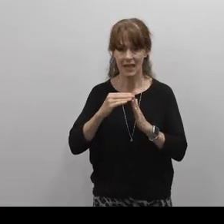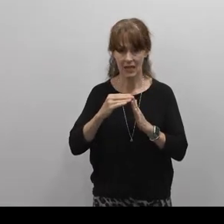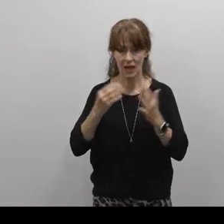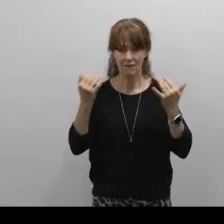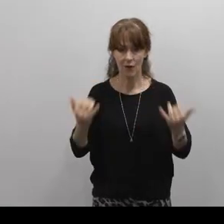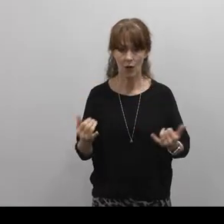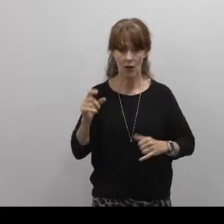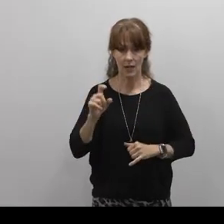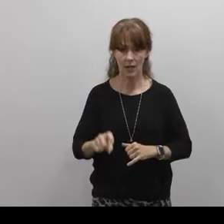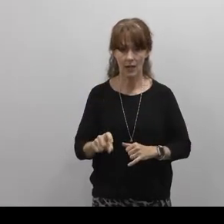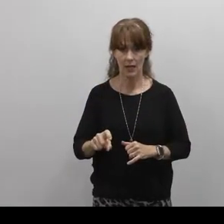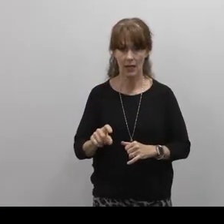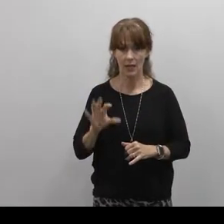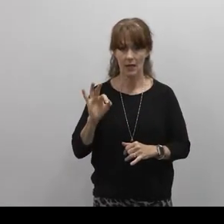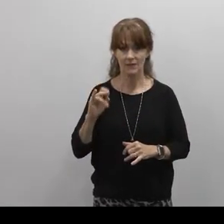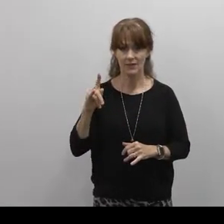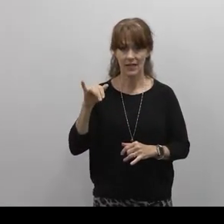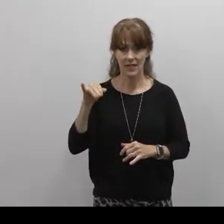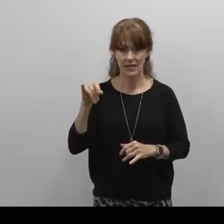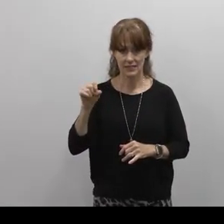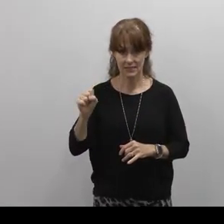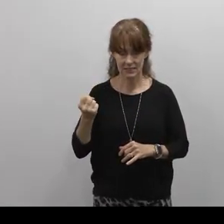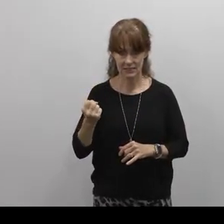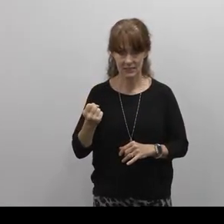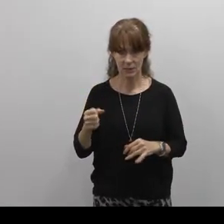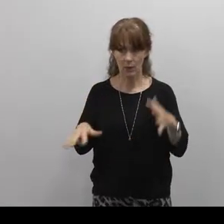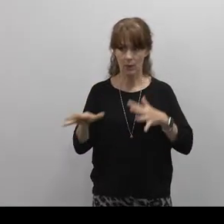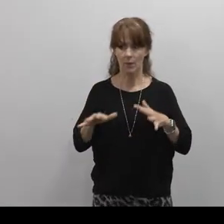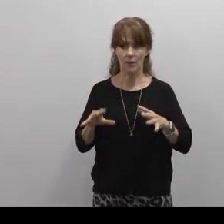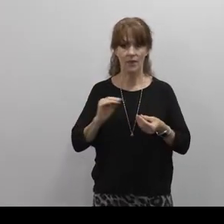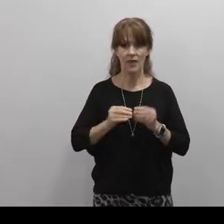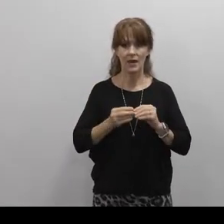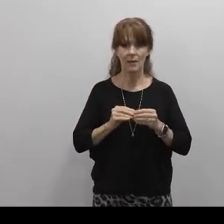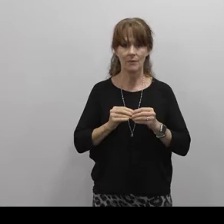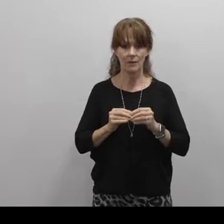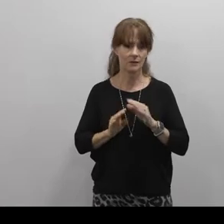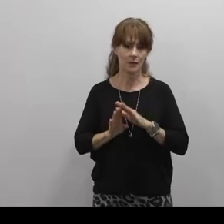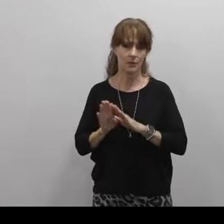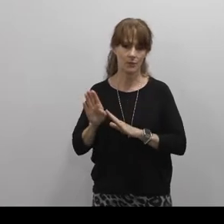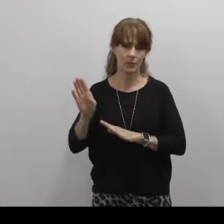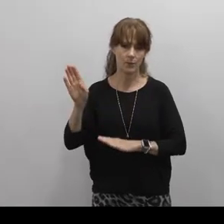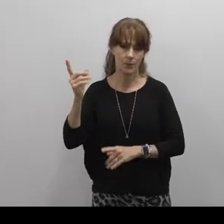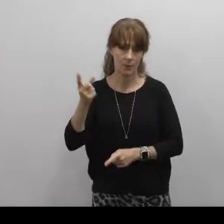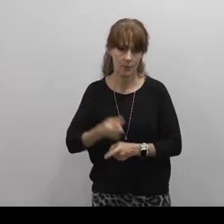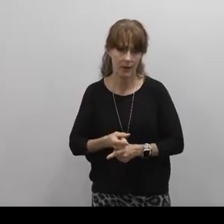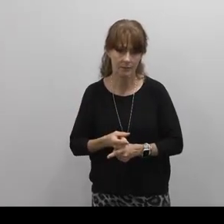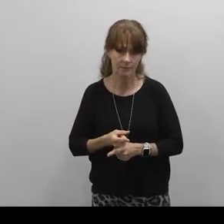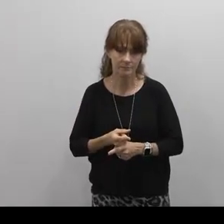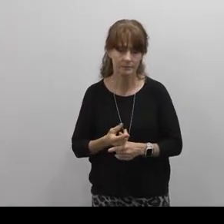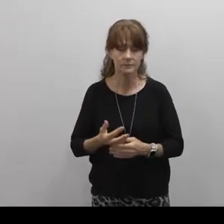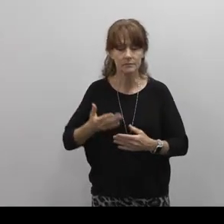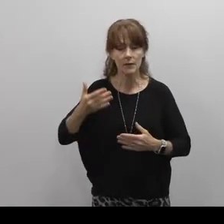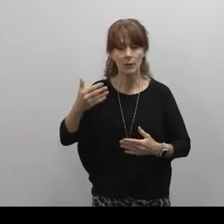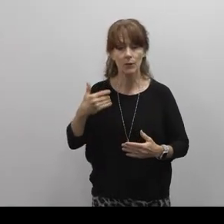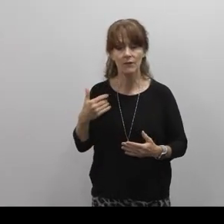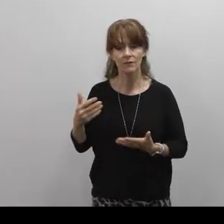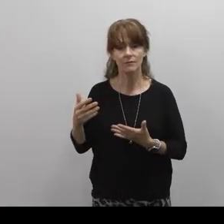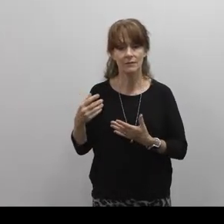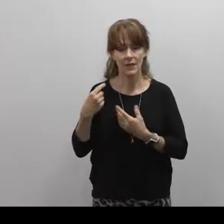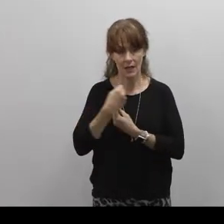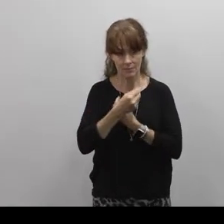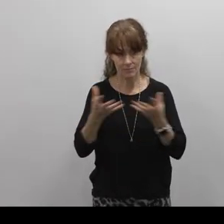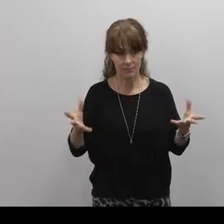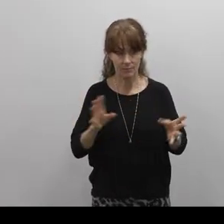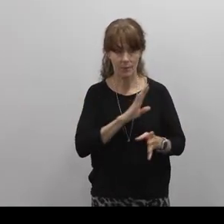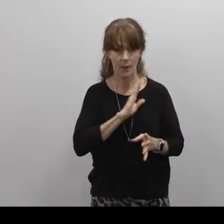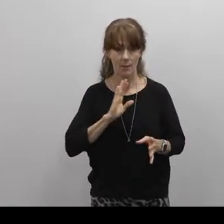need on the facility front. What scares me is that number is only gonna continue to climb, right? So previously I've shared with the board, we're dealing